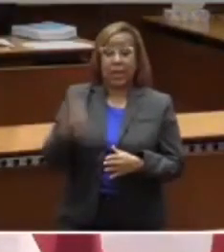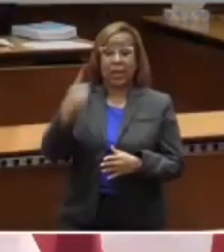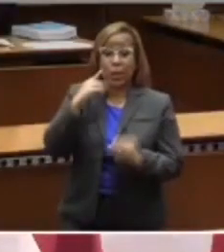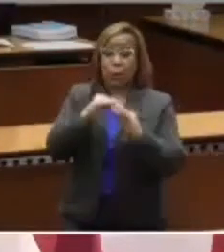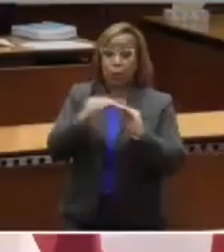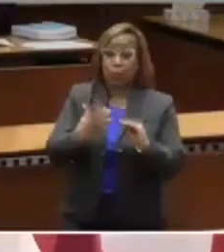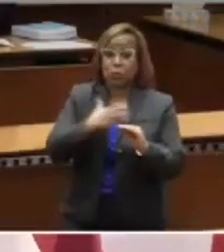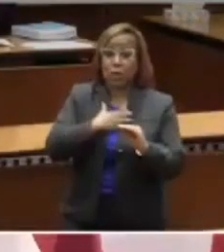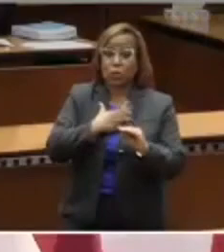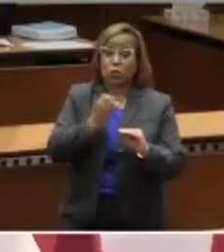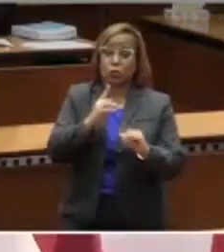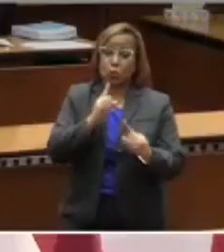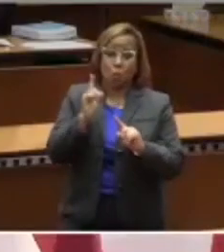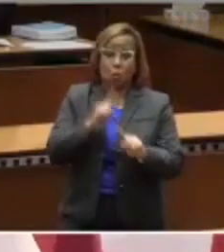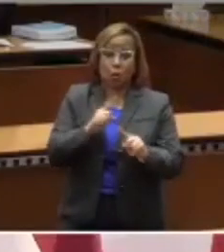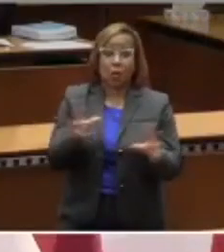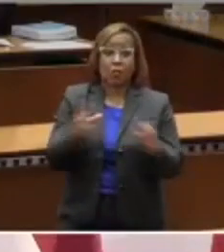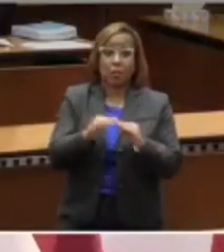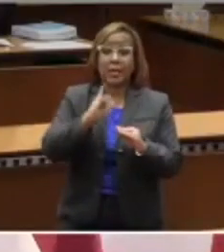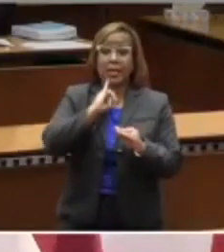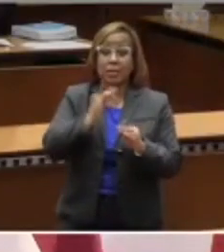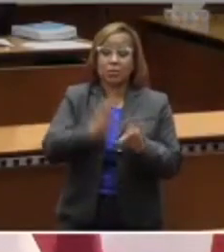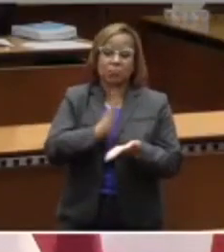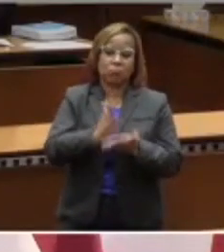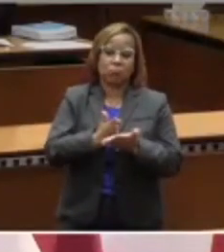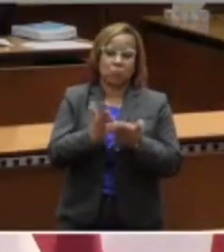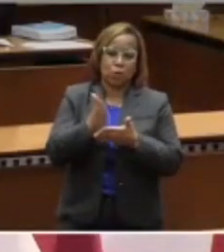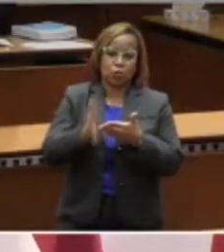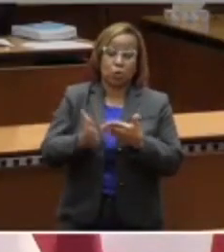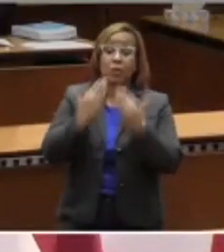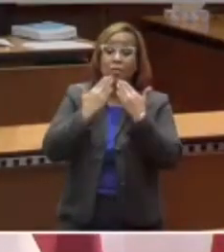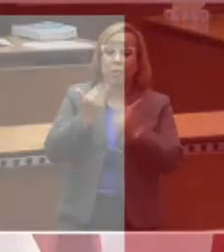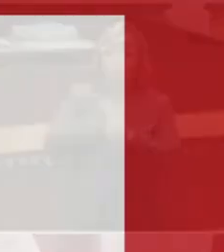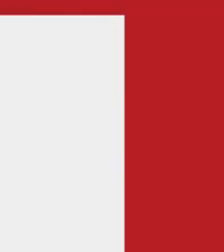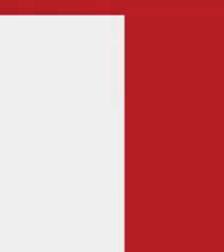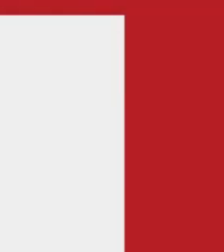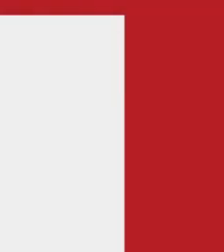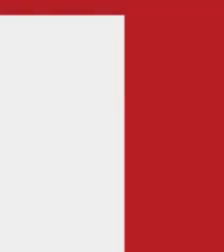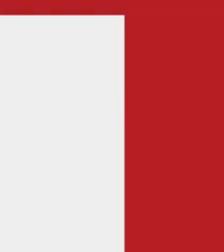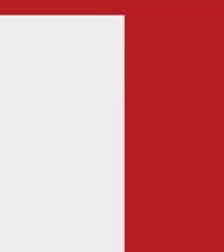Hearing no objection, so ordered. The meeting is adjourned. Thank you, everyone.